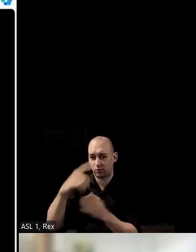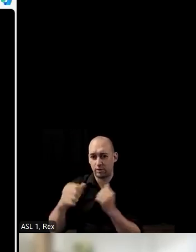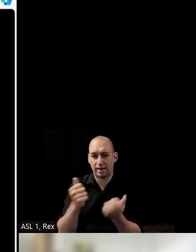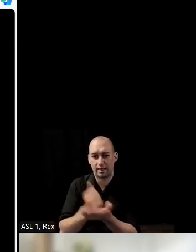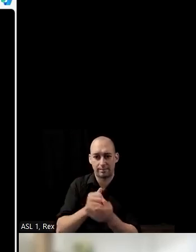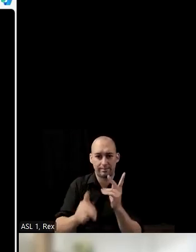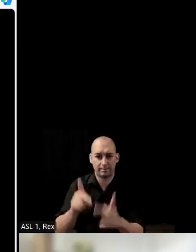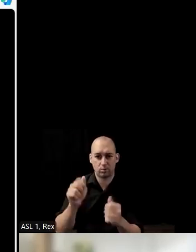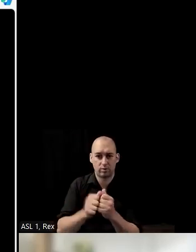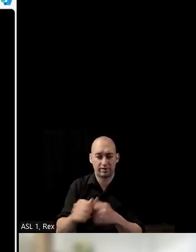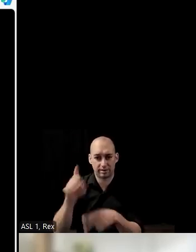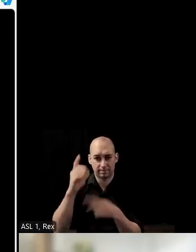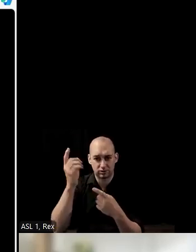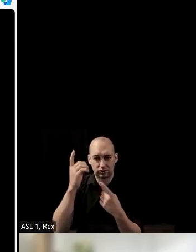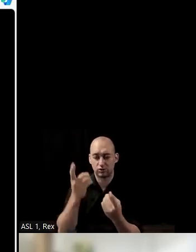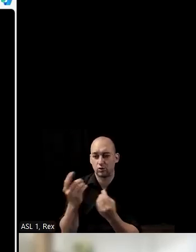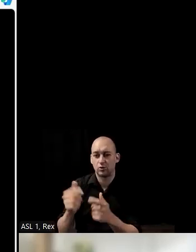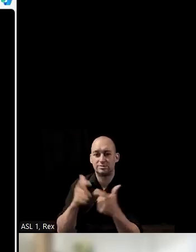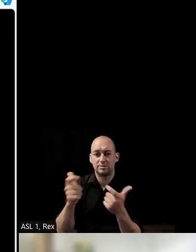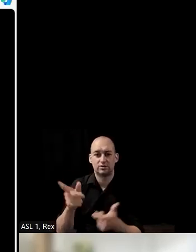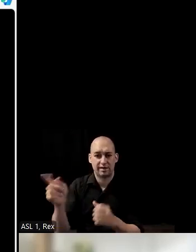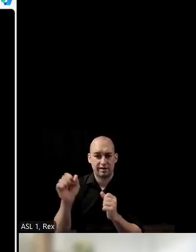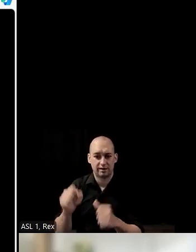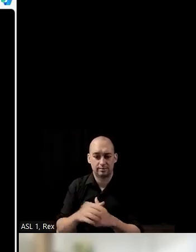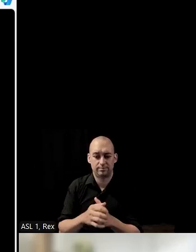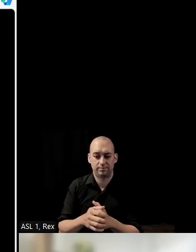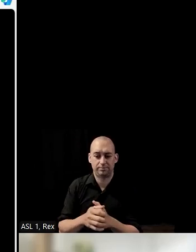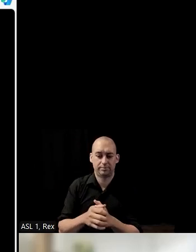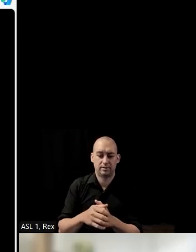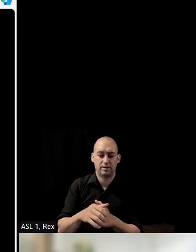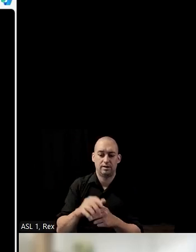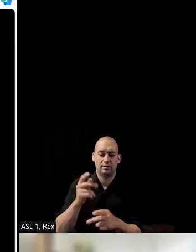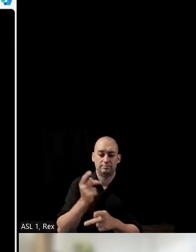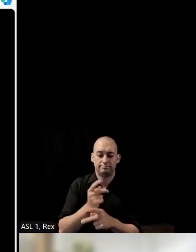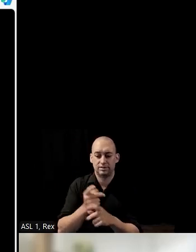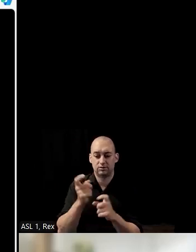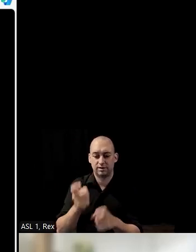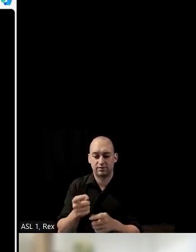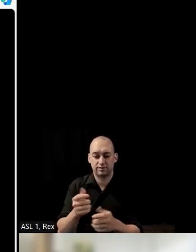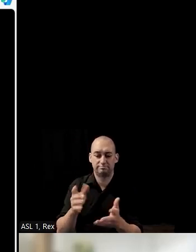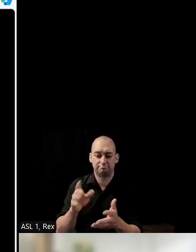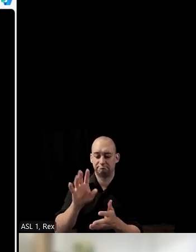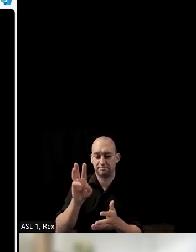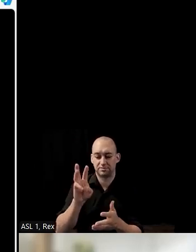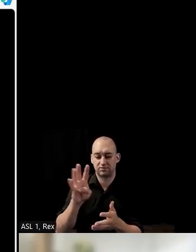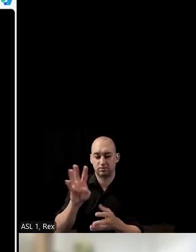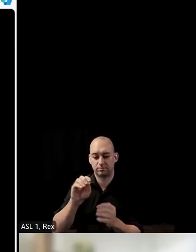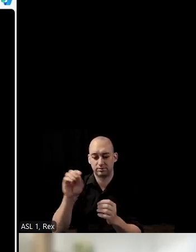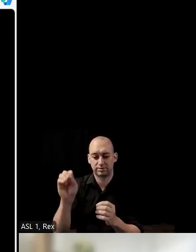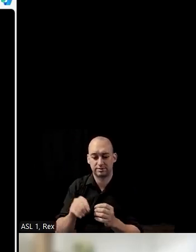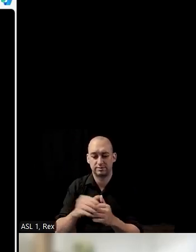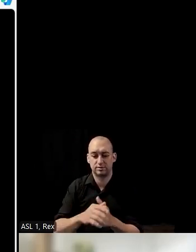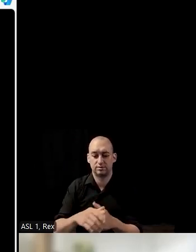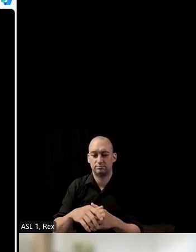do as much as they can, 70%, caregiving support services and information, 64%, recreational or